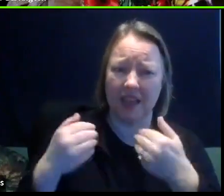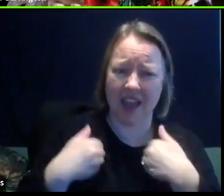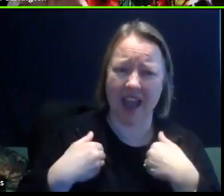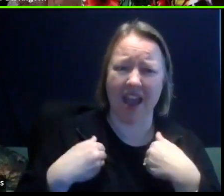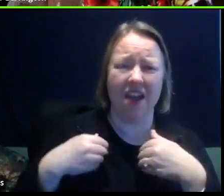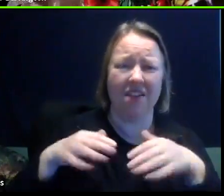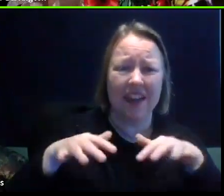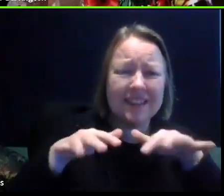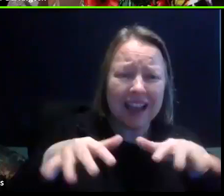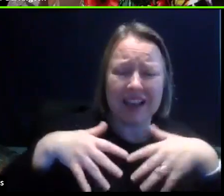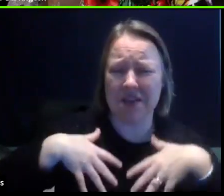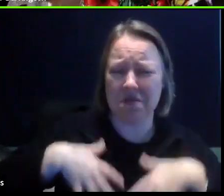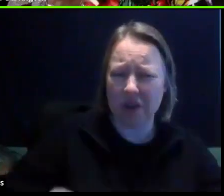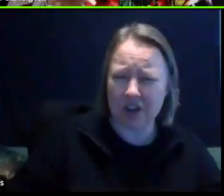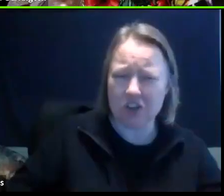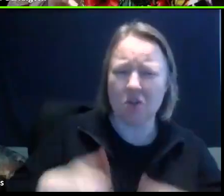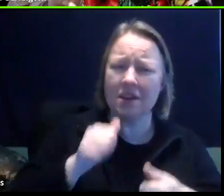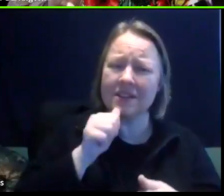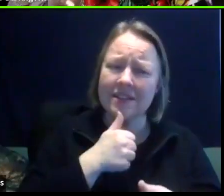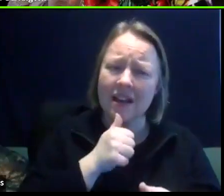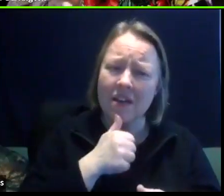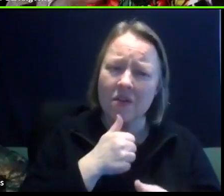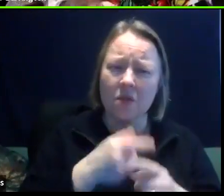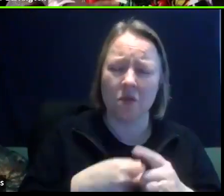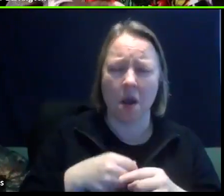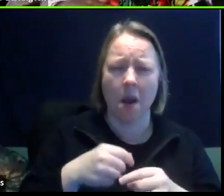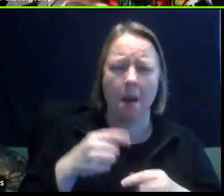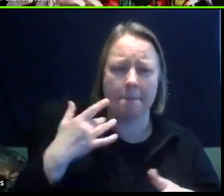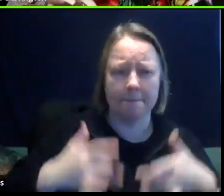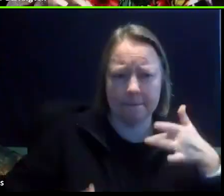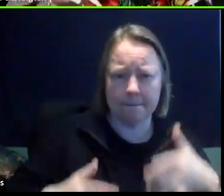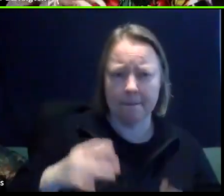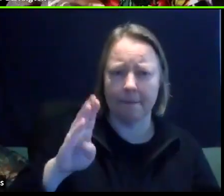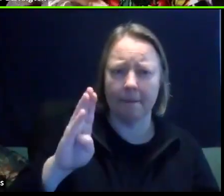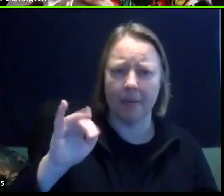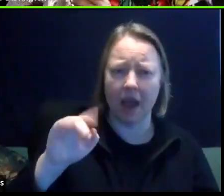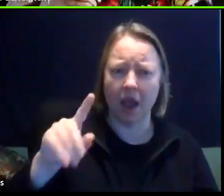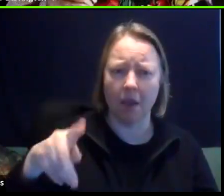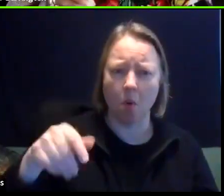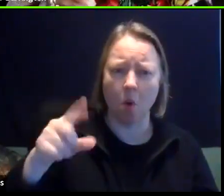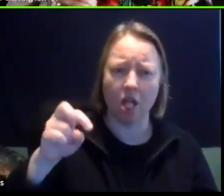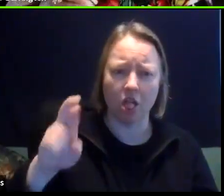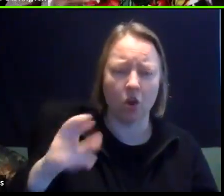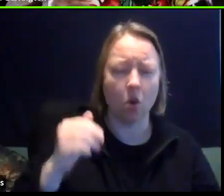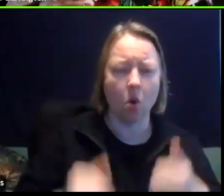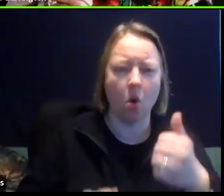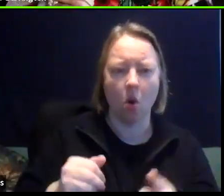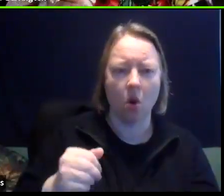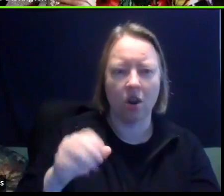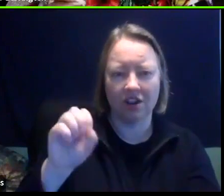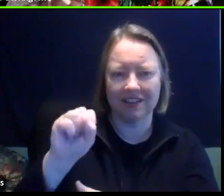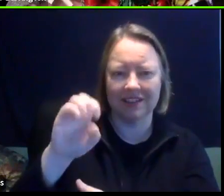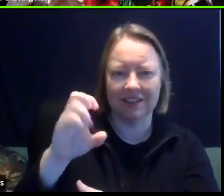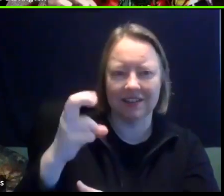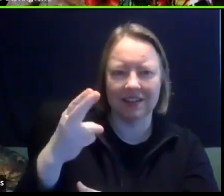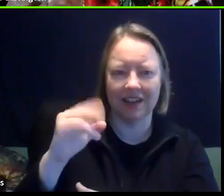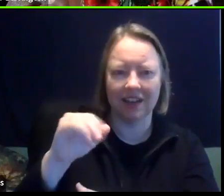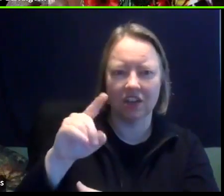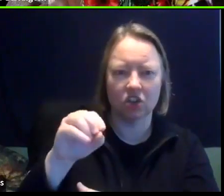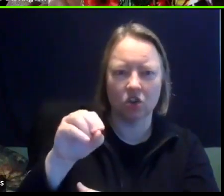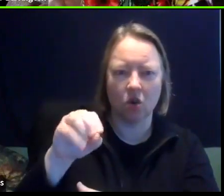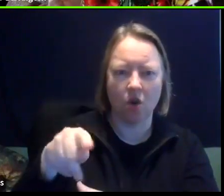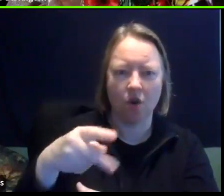or suffer from being bipolar or if they're having a schizophrenic break and or those